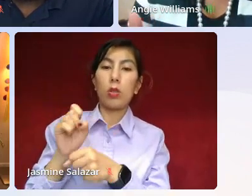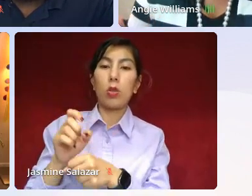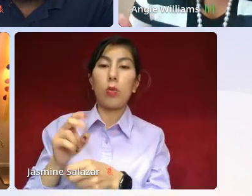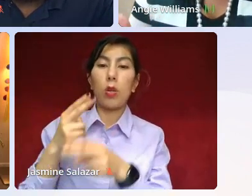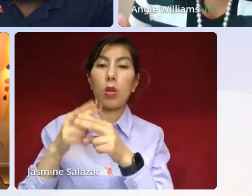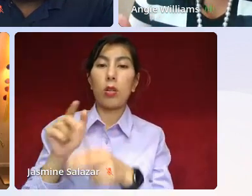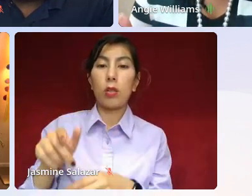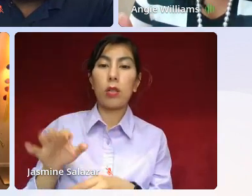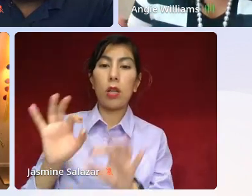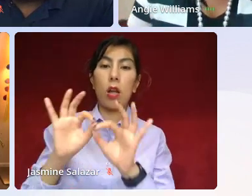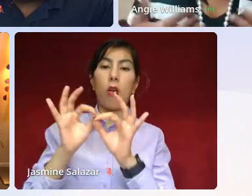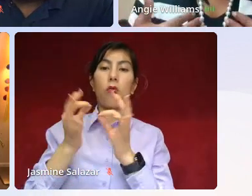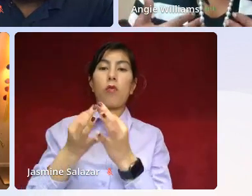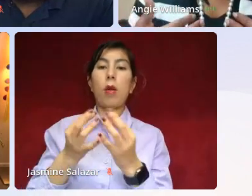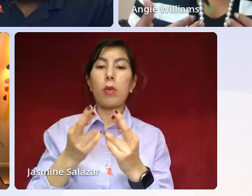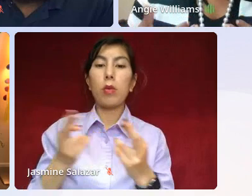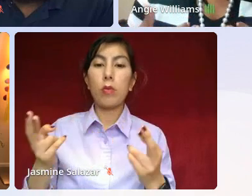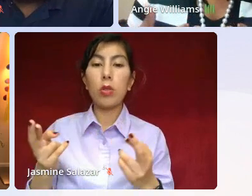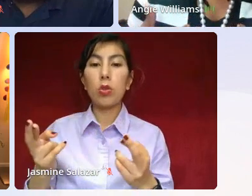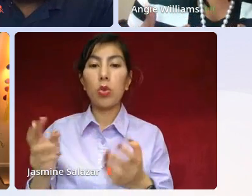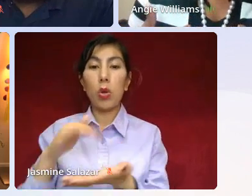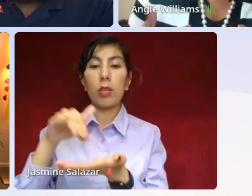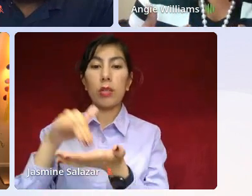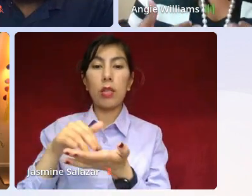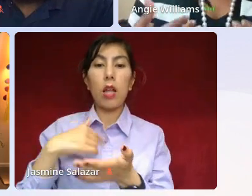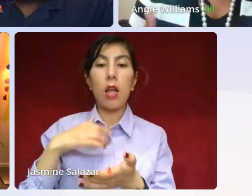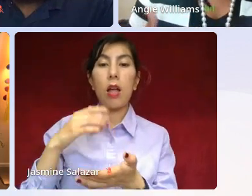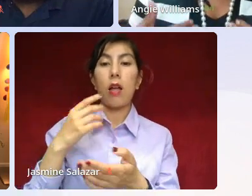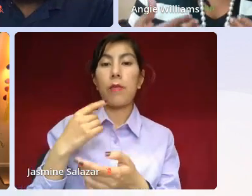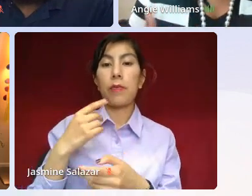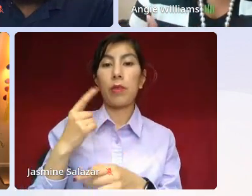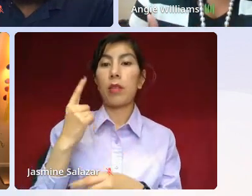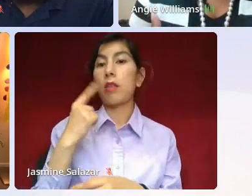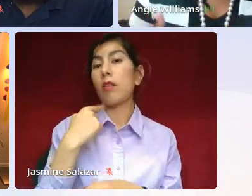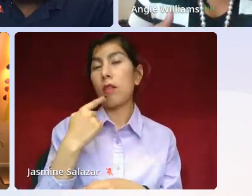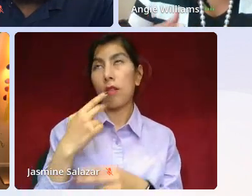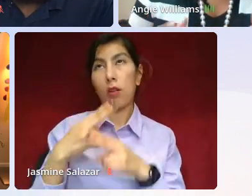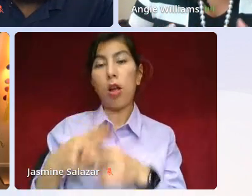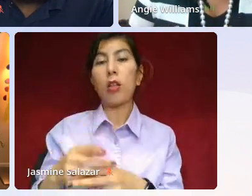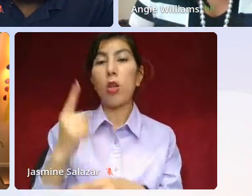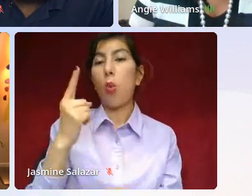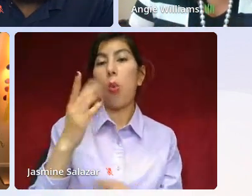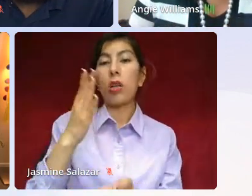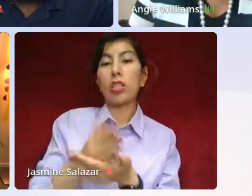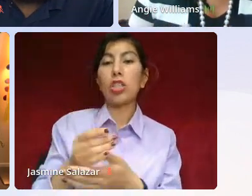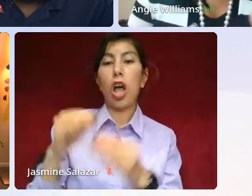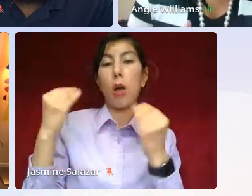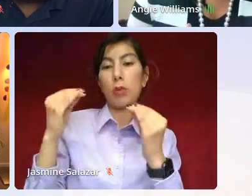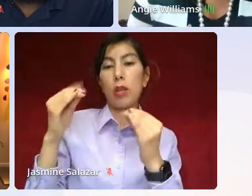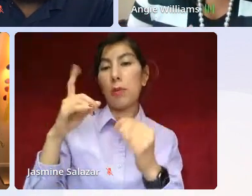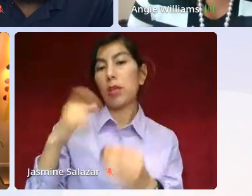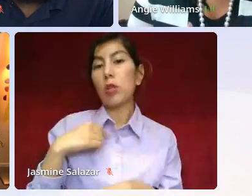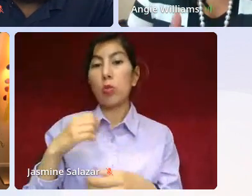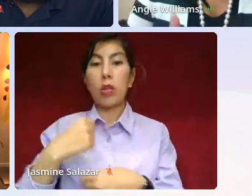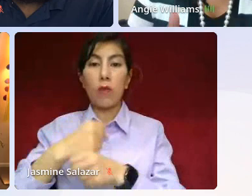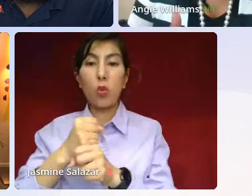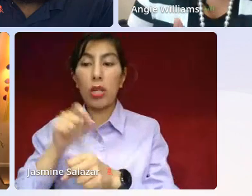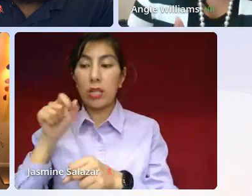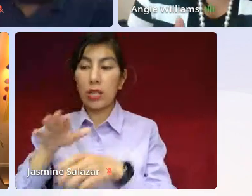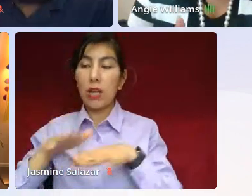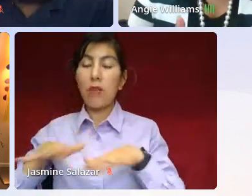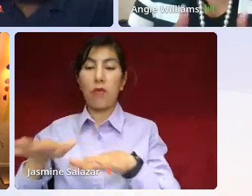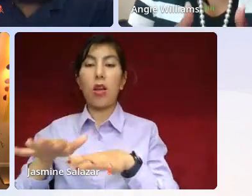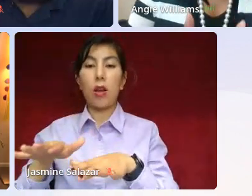Family Resource Center. I call it the one stop shop because now we have created an environment for